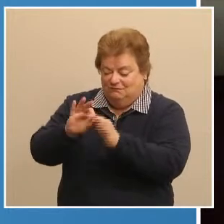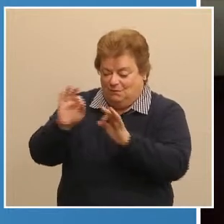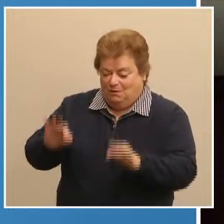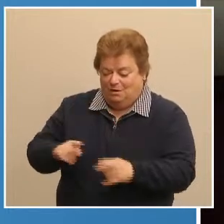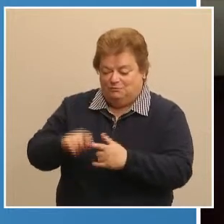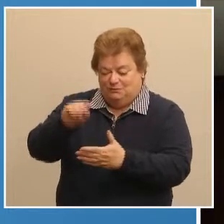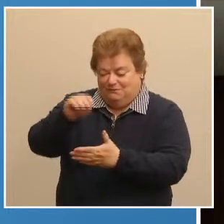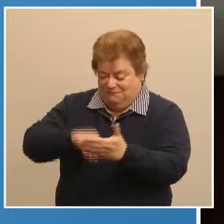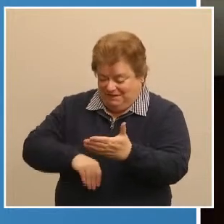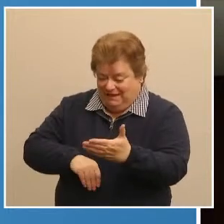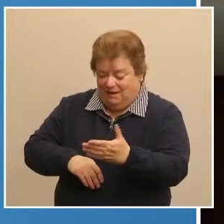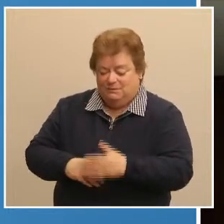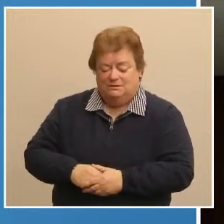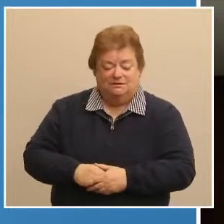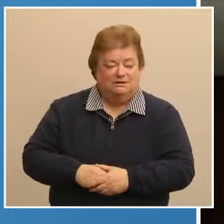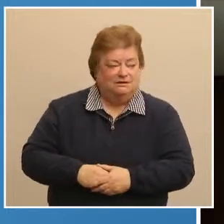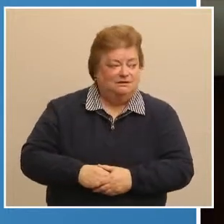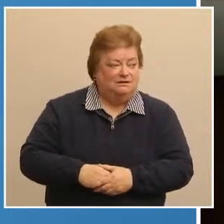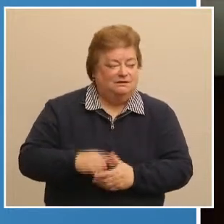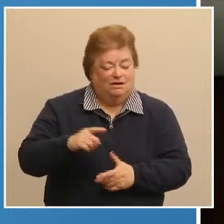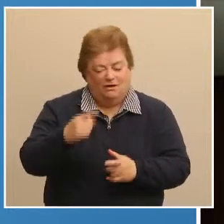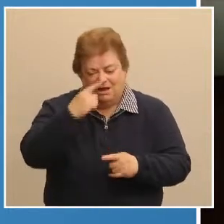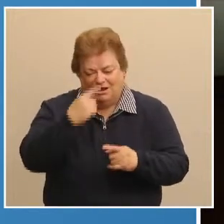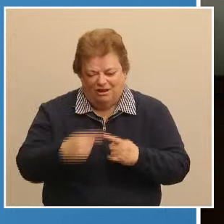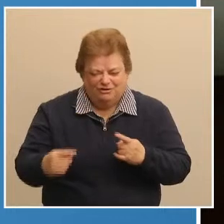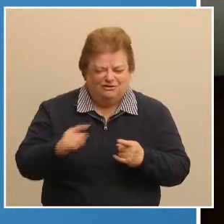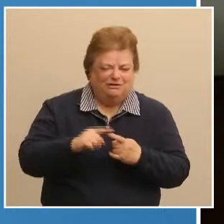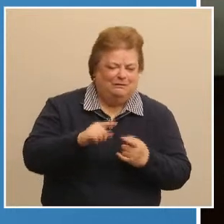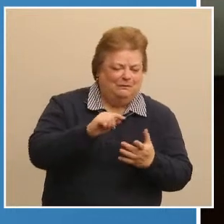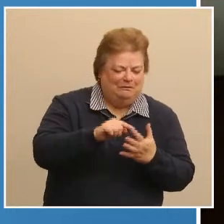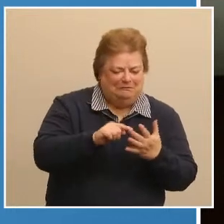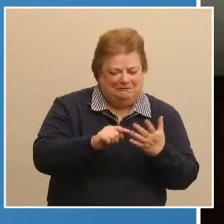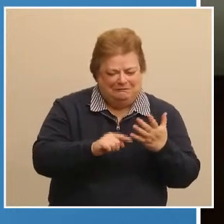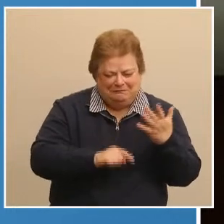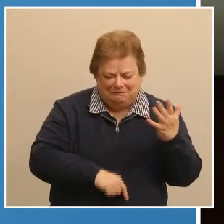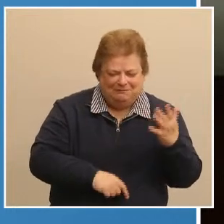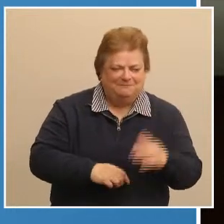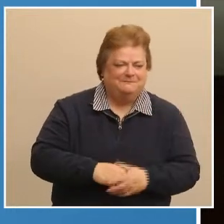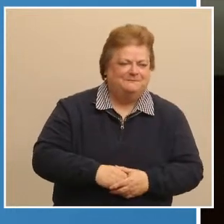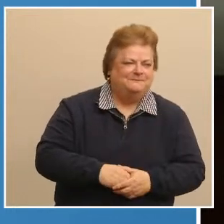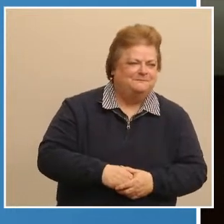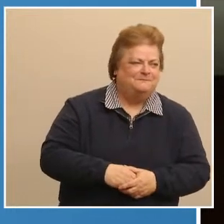little questionnaire. Are you allergic to this, and this?